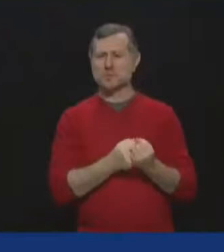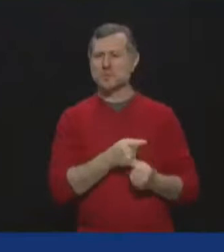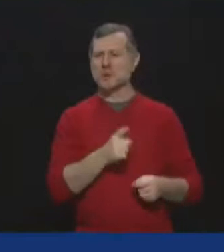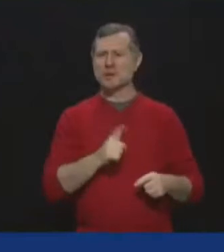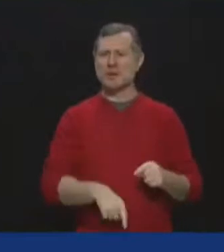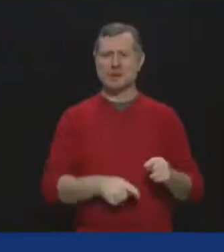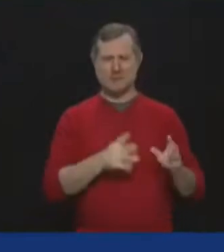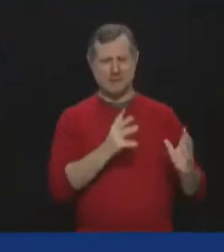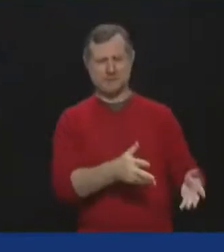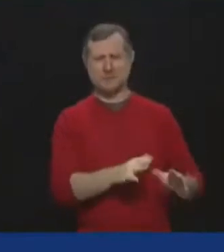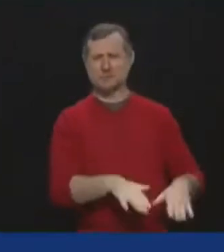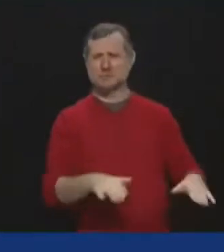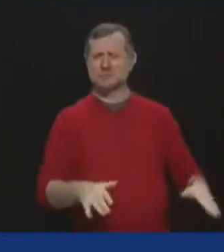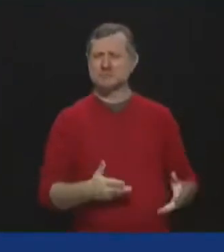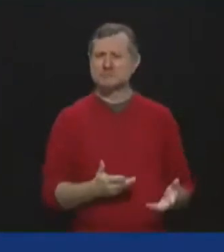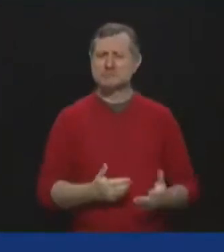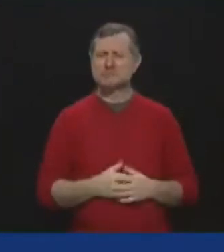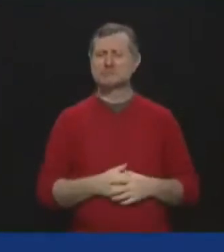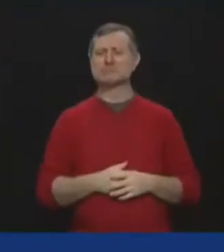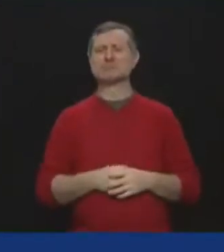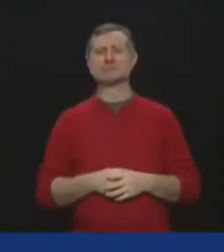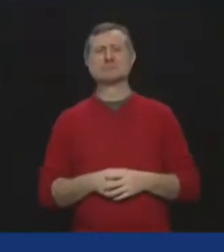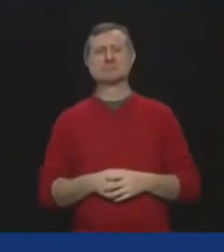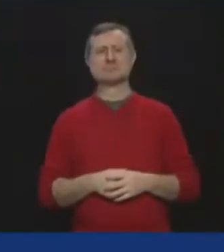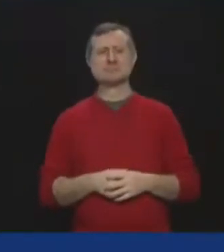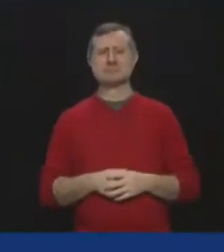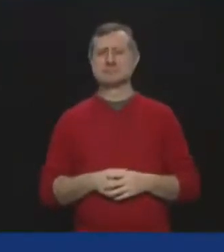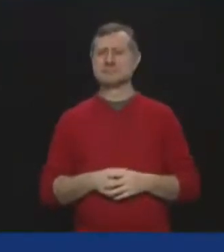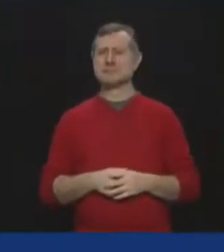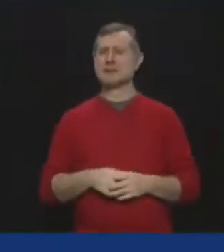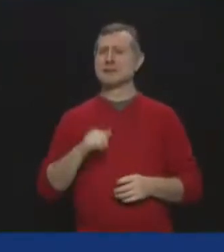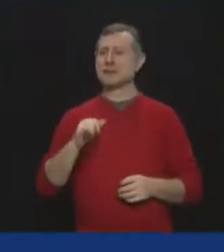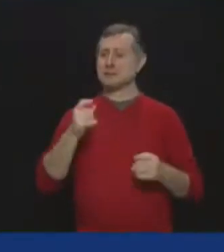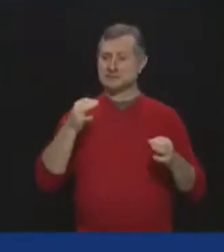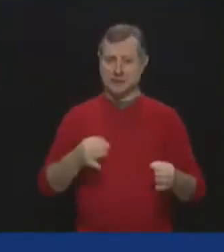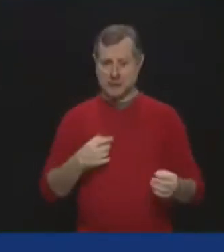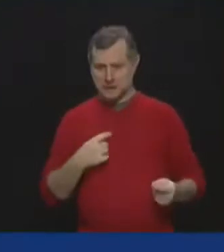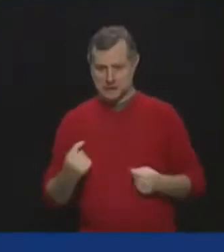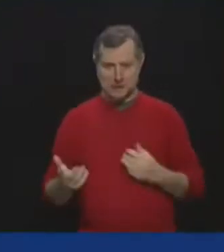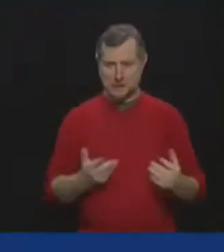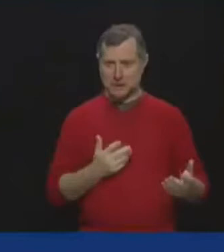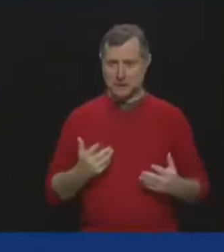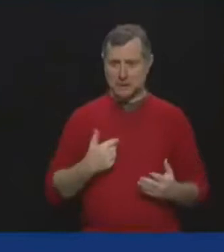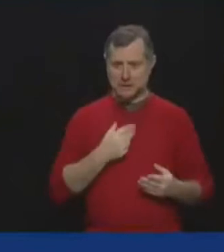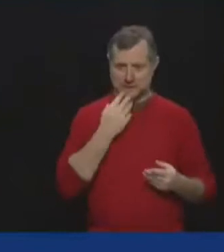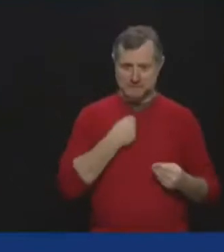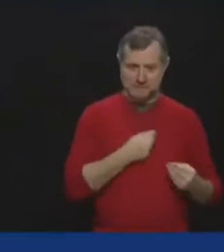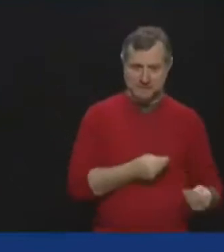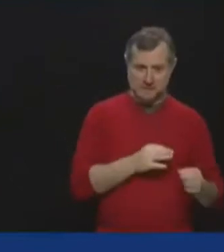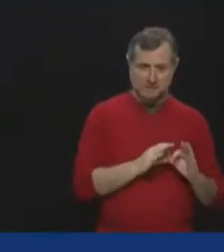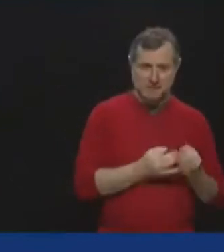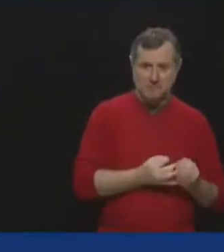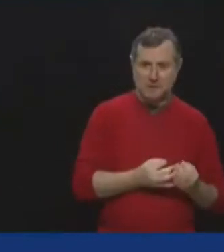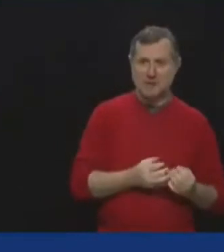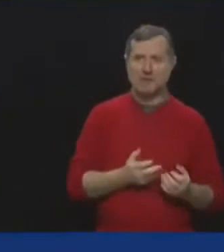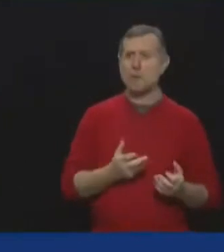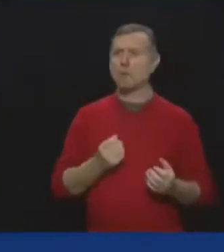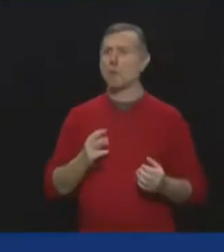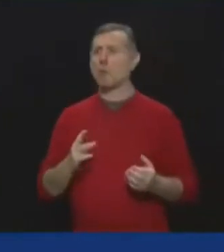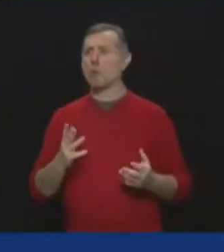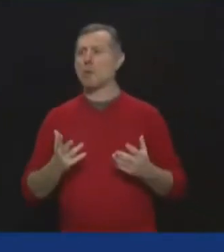anyone. You may have to decide, are you going to feed your family or are you going to terminate this pregnancy in